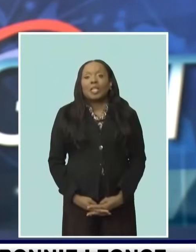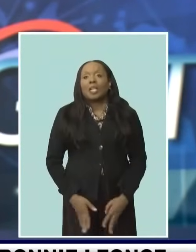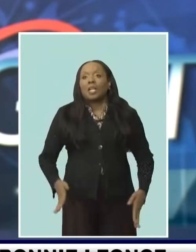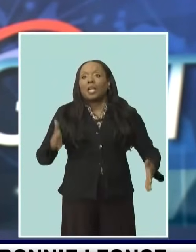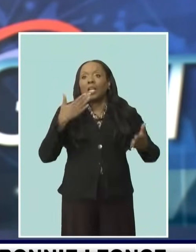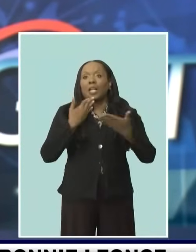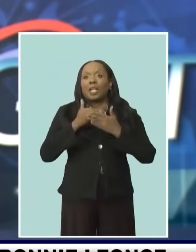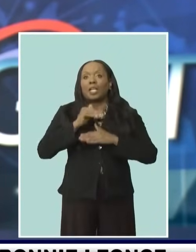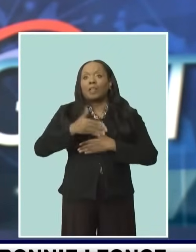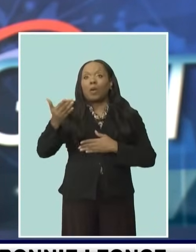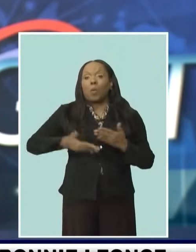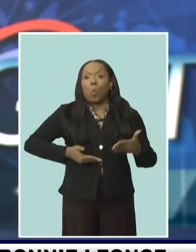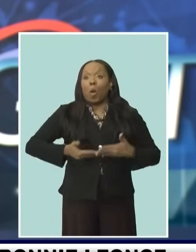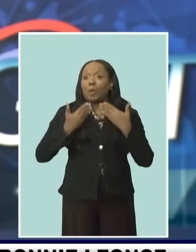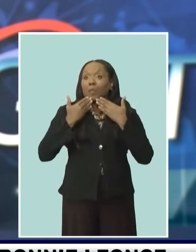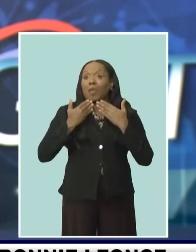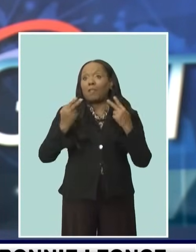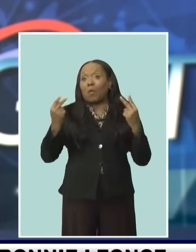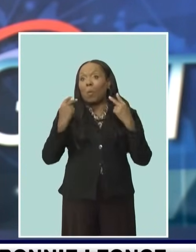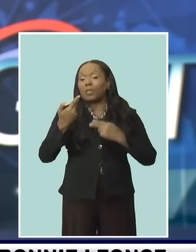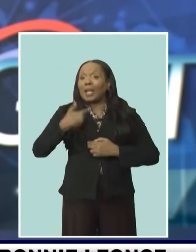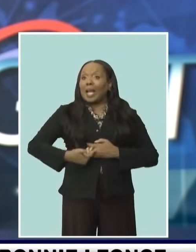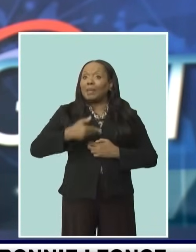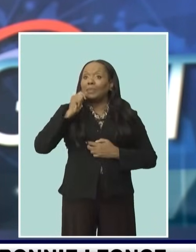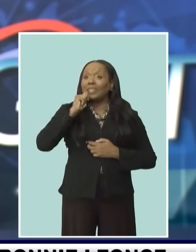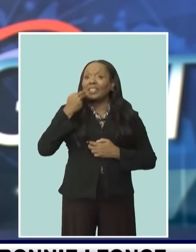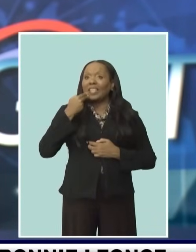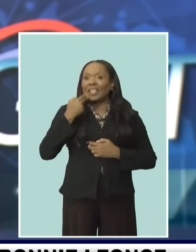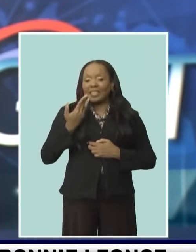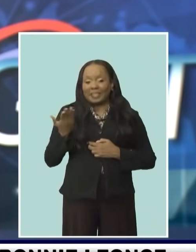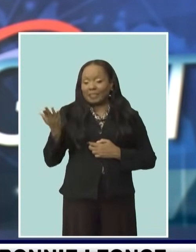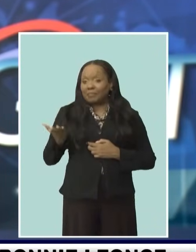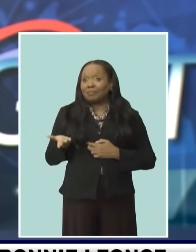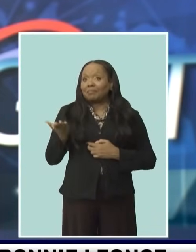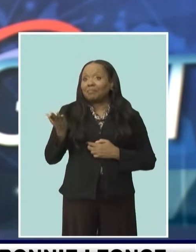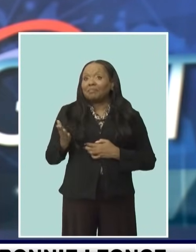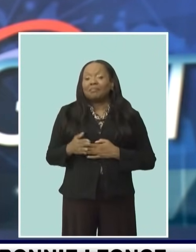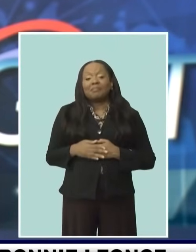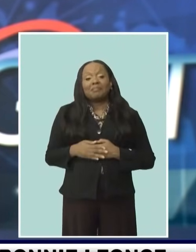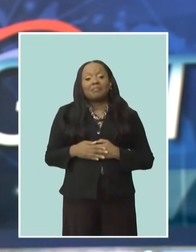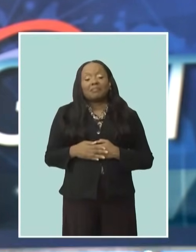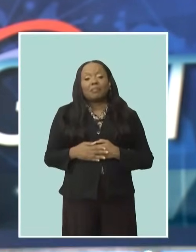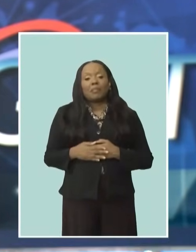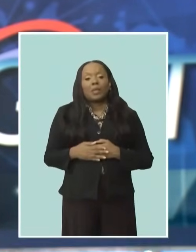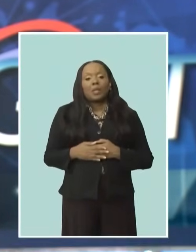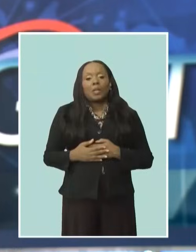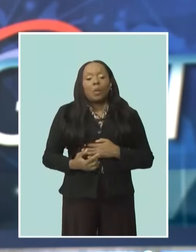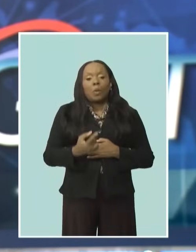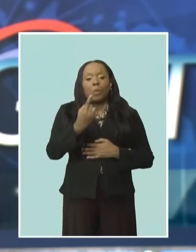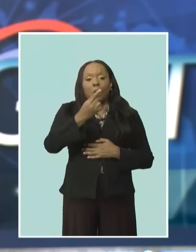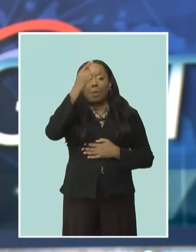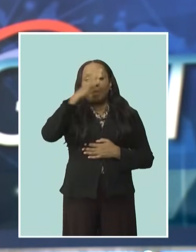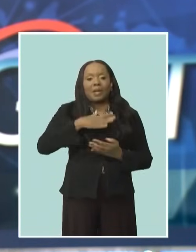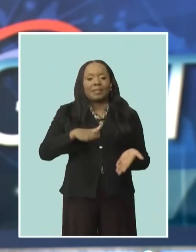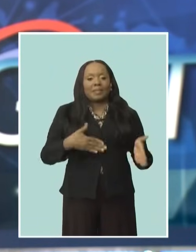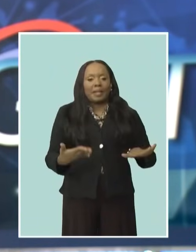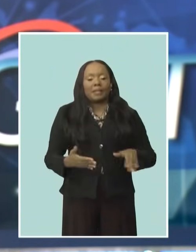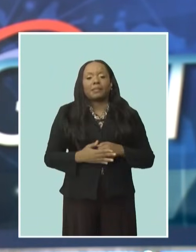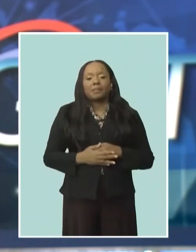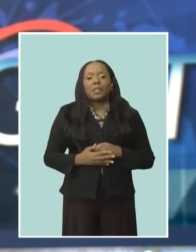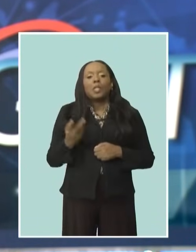Good evening and welcome. Thank you so much for joining us. I'm Tisha Hines with the details to the news. 1 man is dead and 2